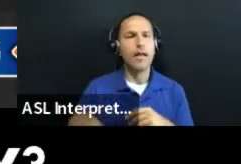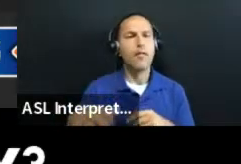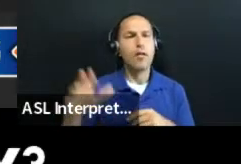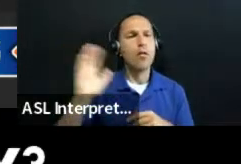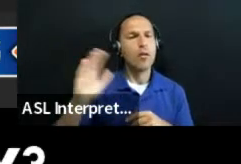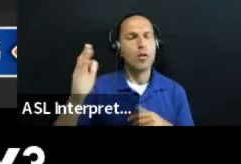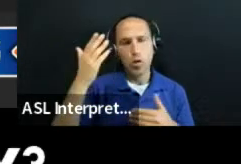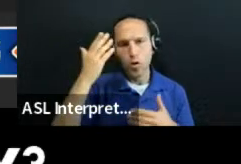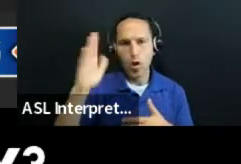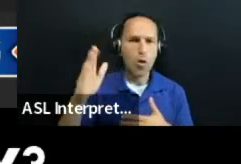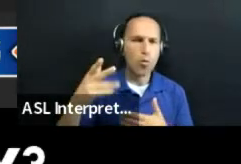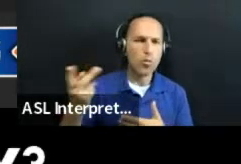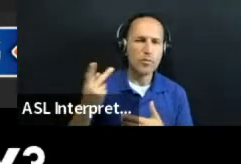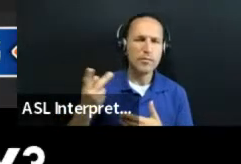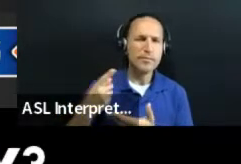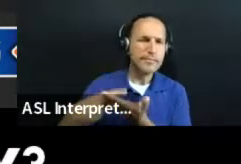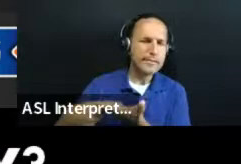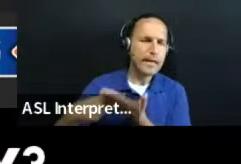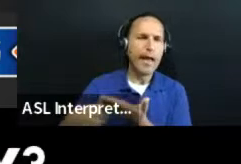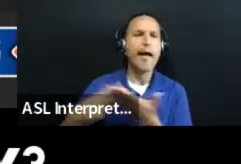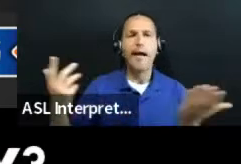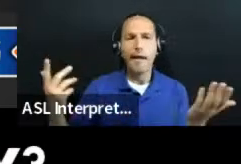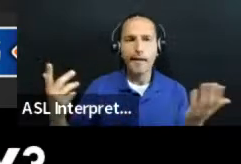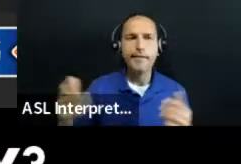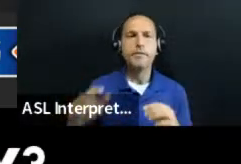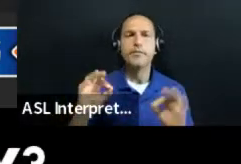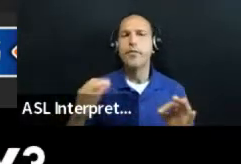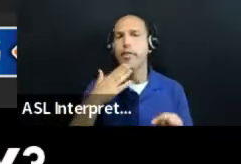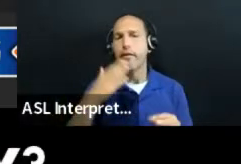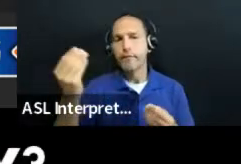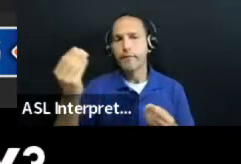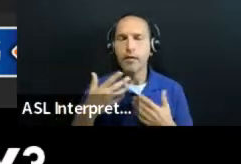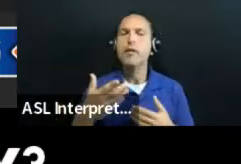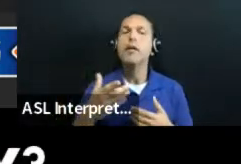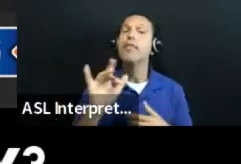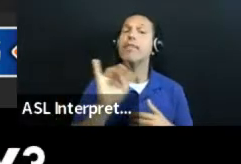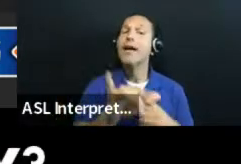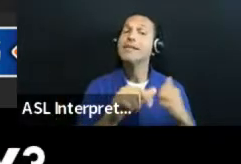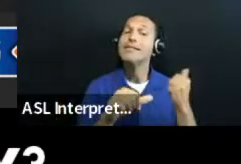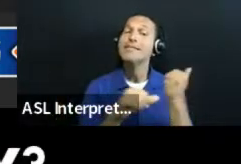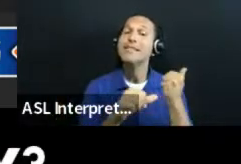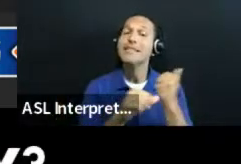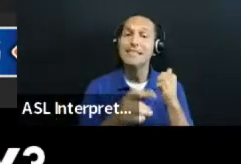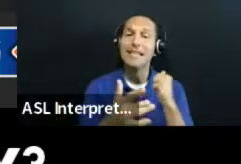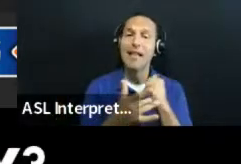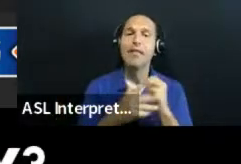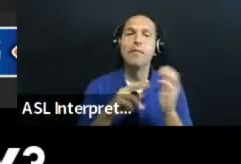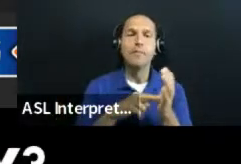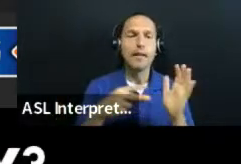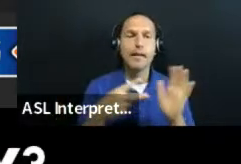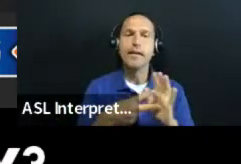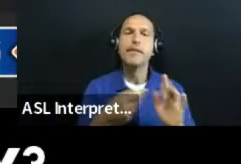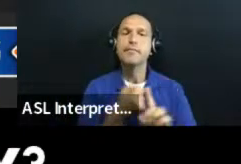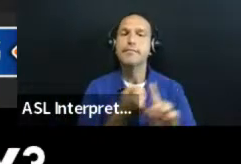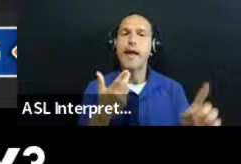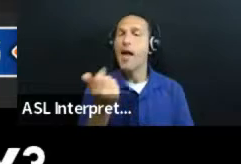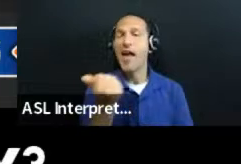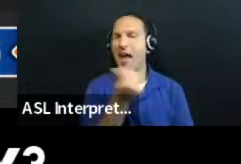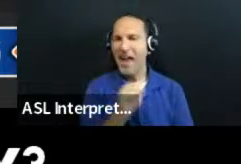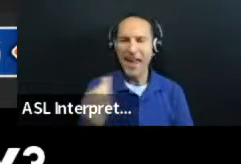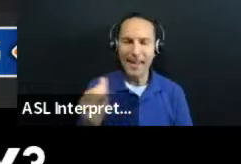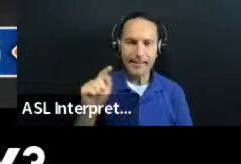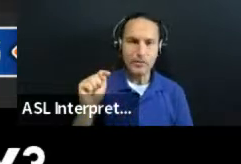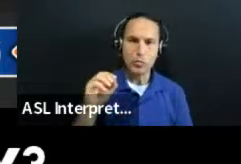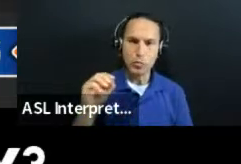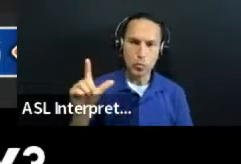and we were debating it. So good to know. So assistive technologies is defined as any tool